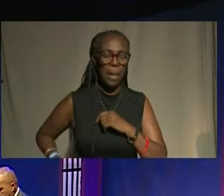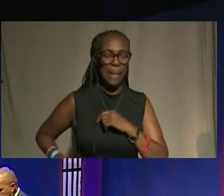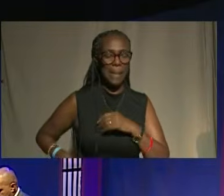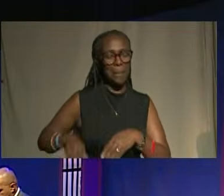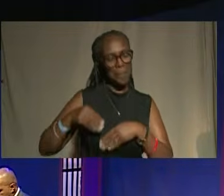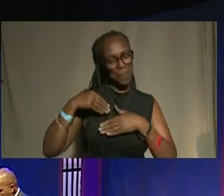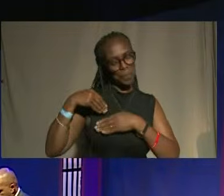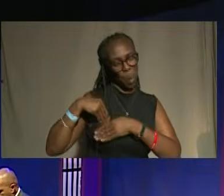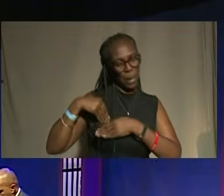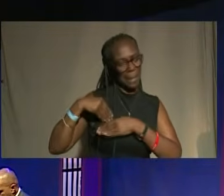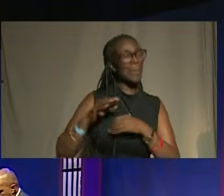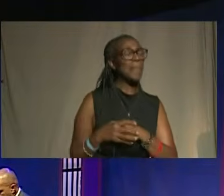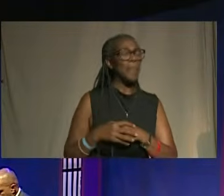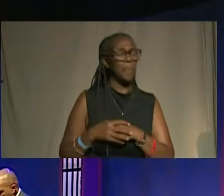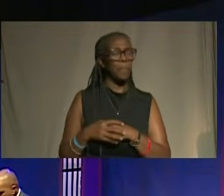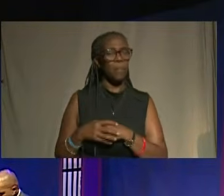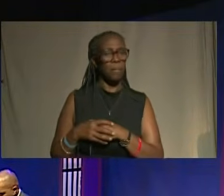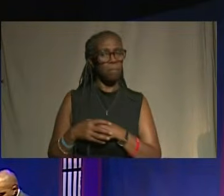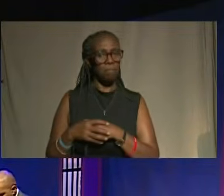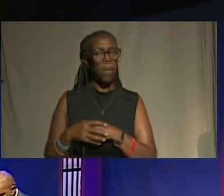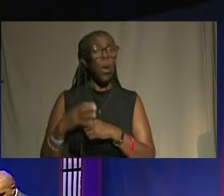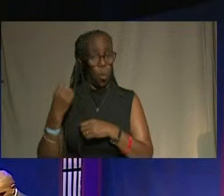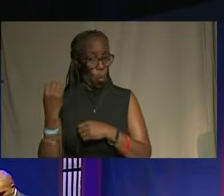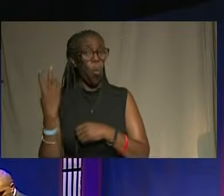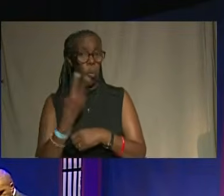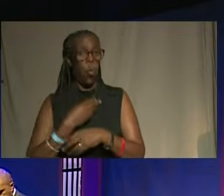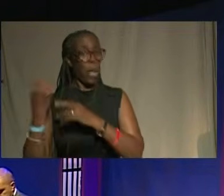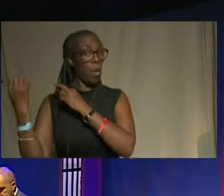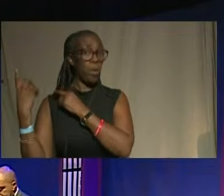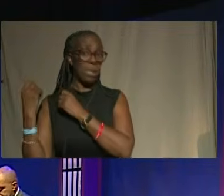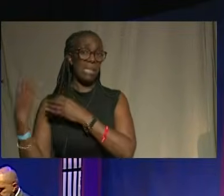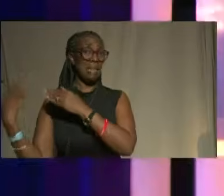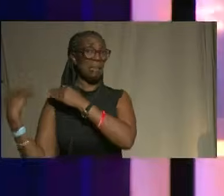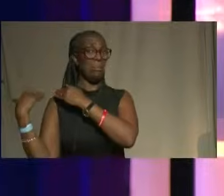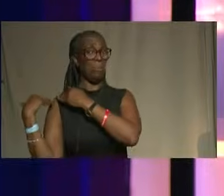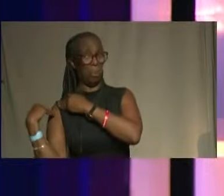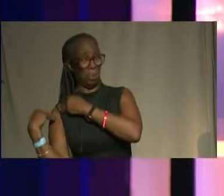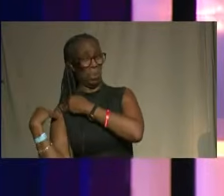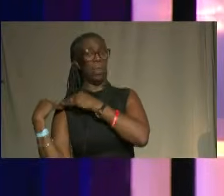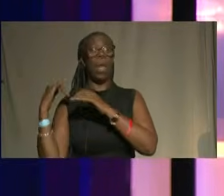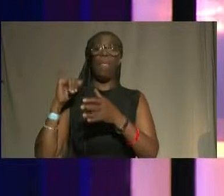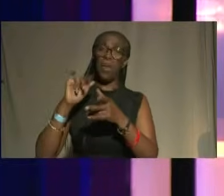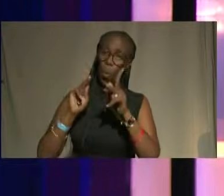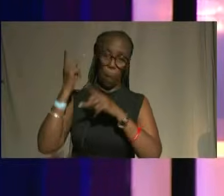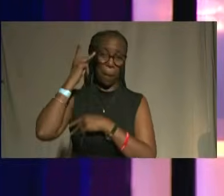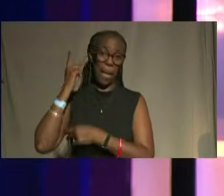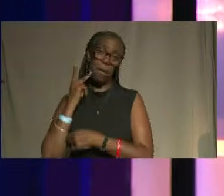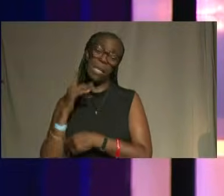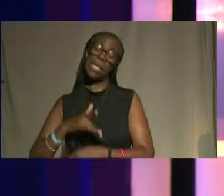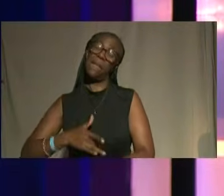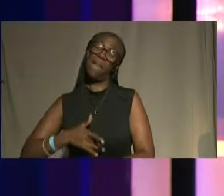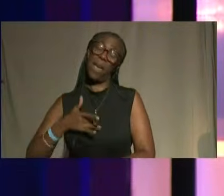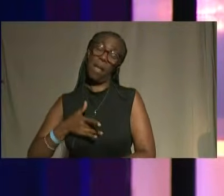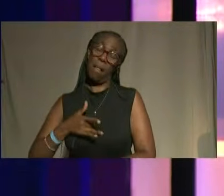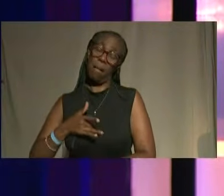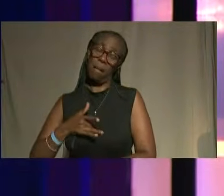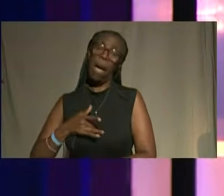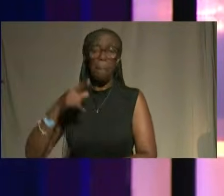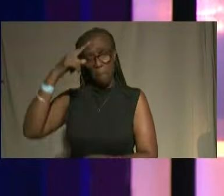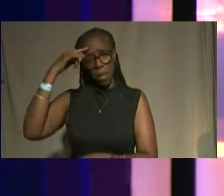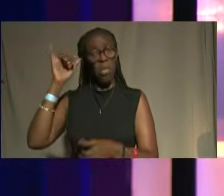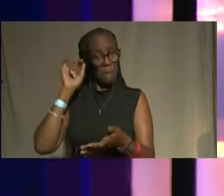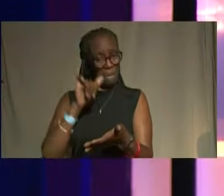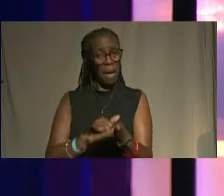definitely understand the burden that a lot of our parents feel. And it is for that reason that we have